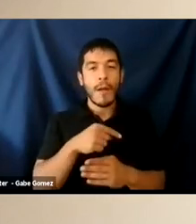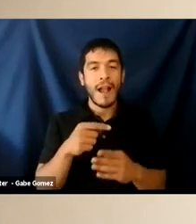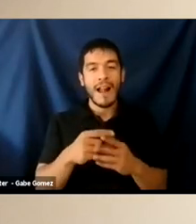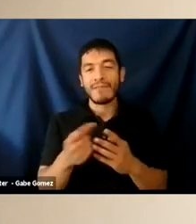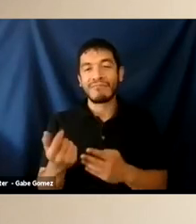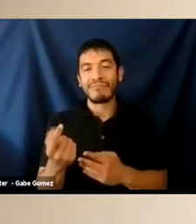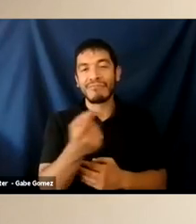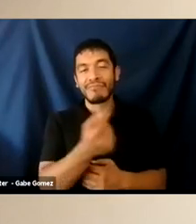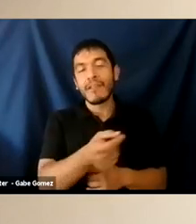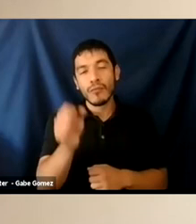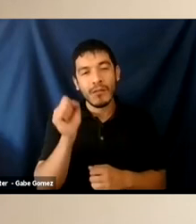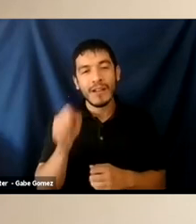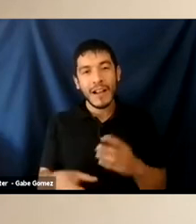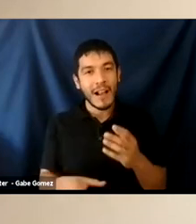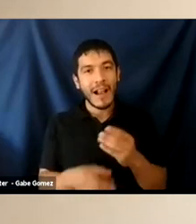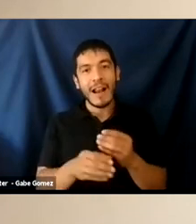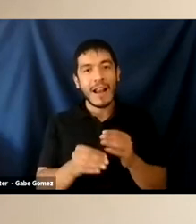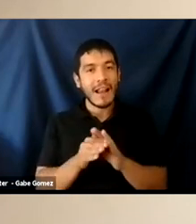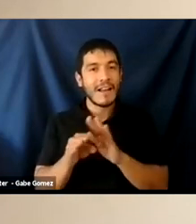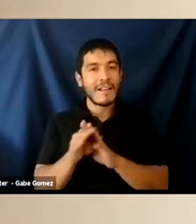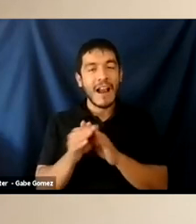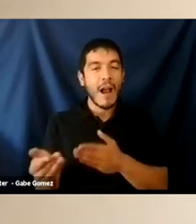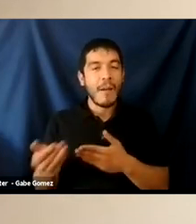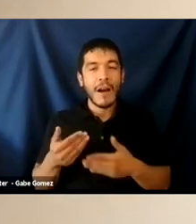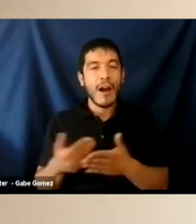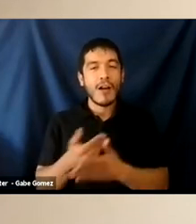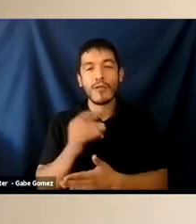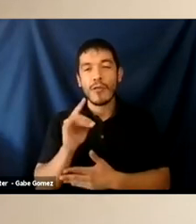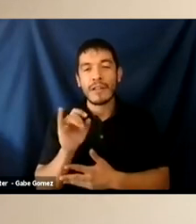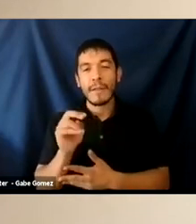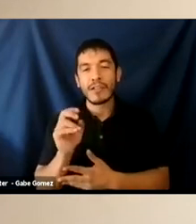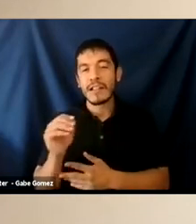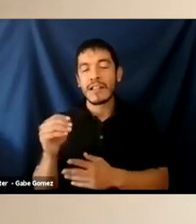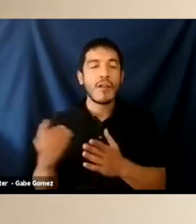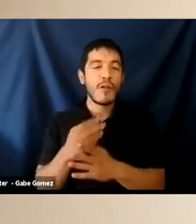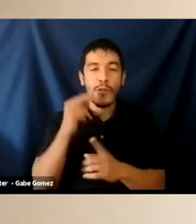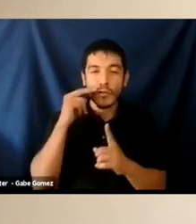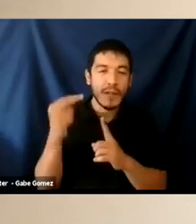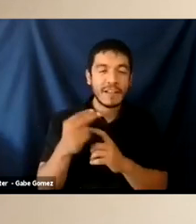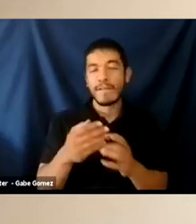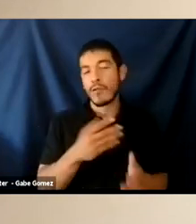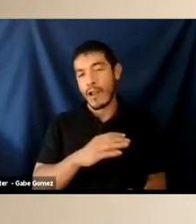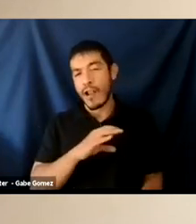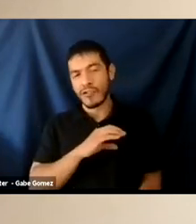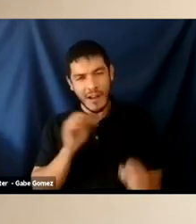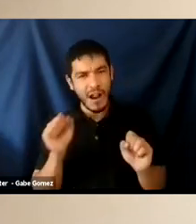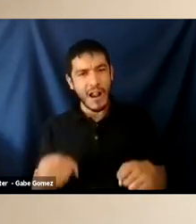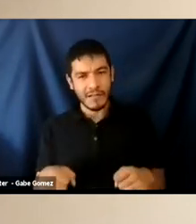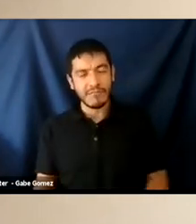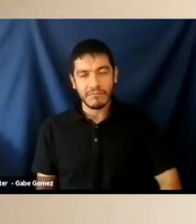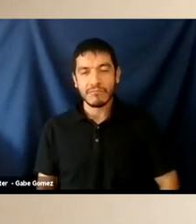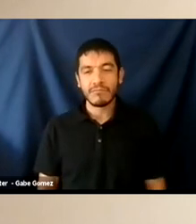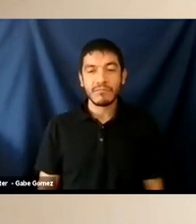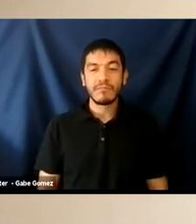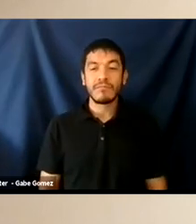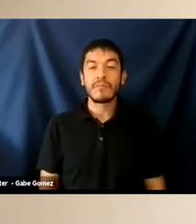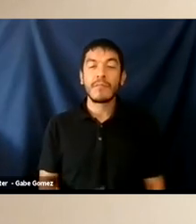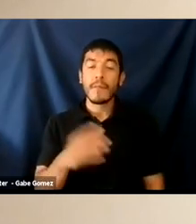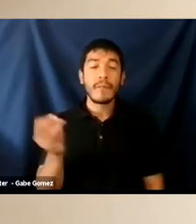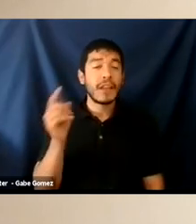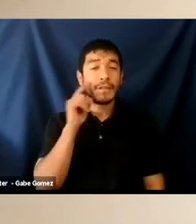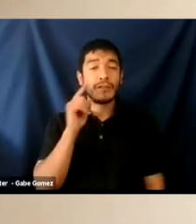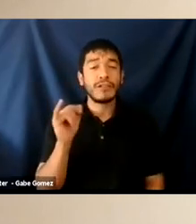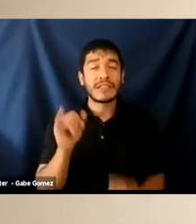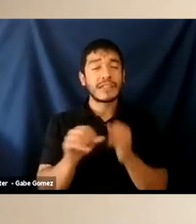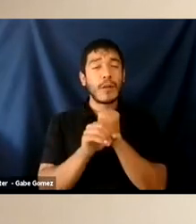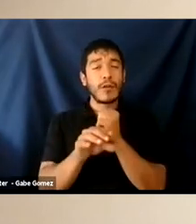board. You can just develop and bring in new dimensions, new perspectives, new characters. And in terms of the